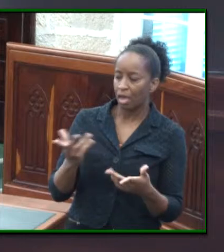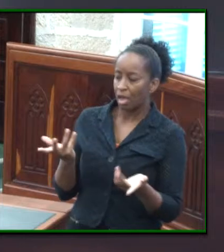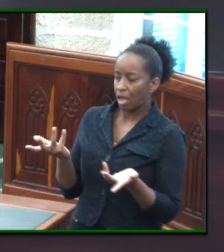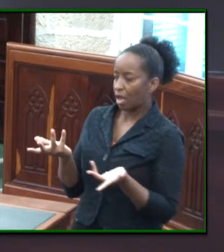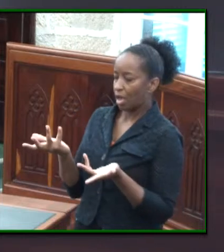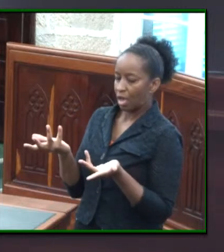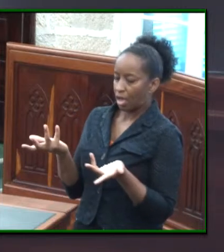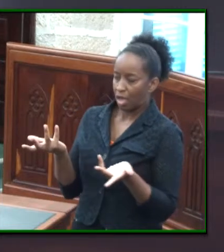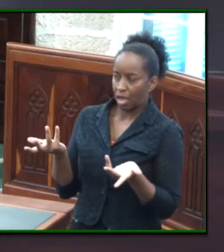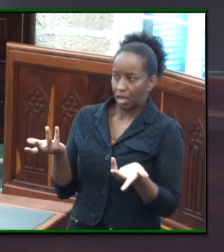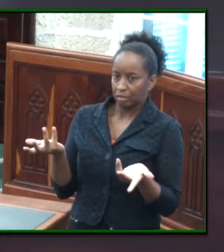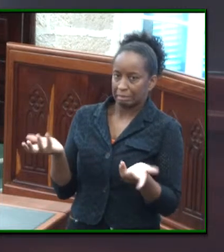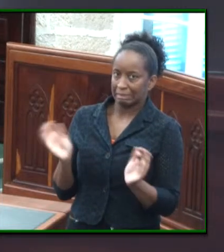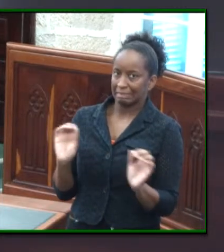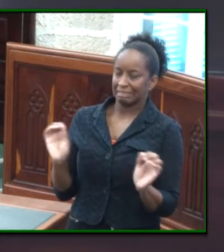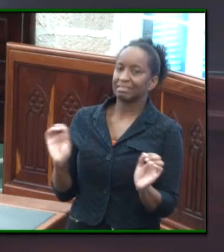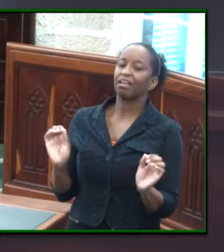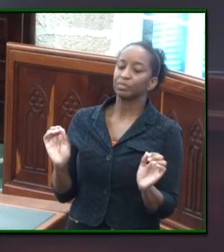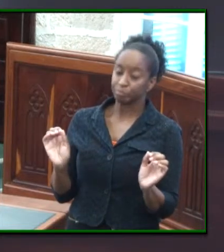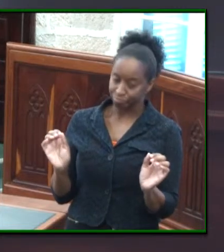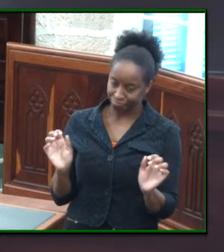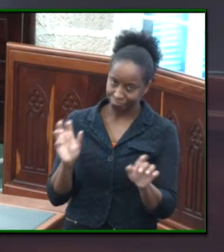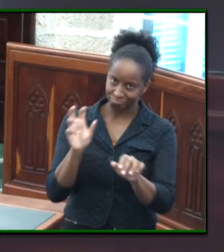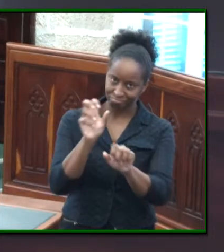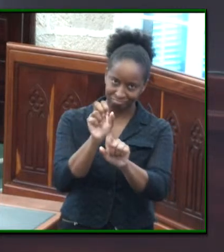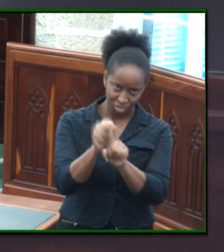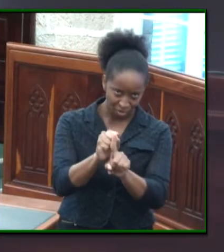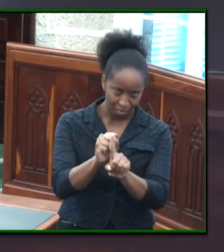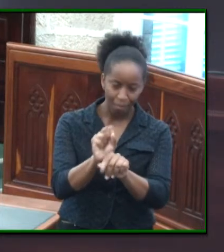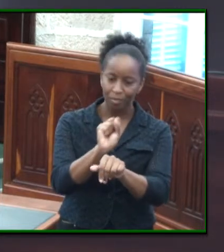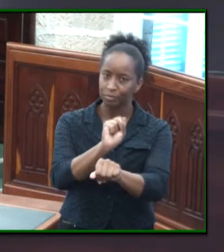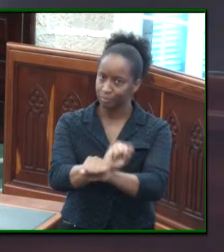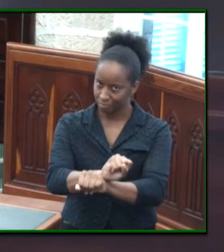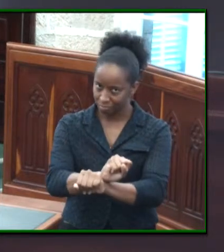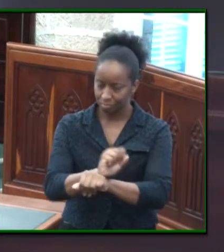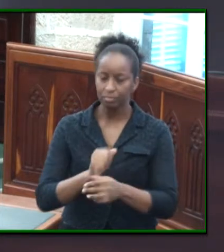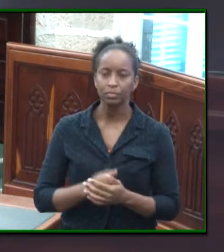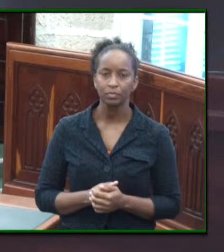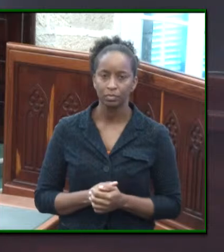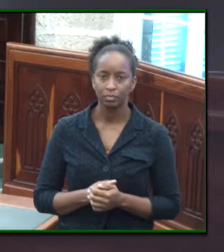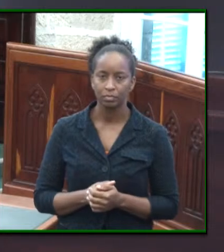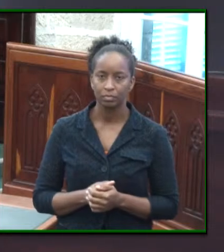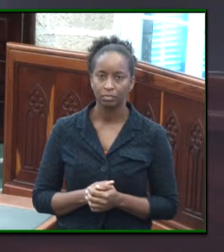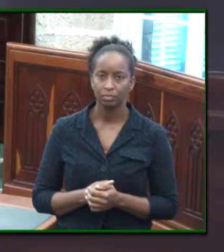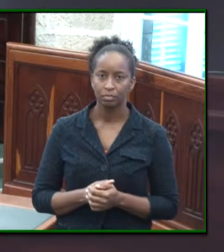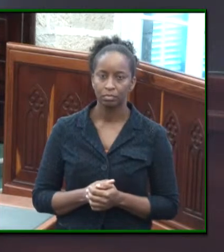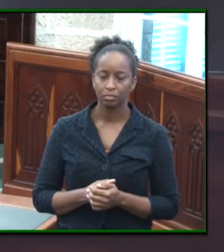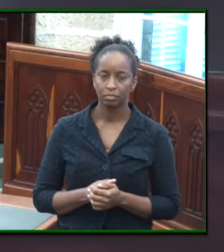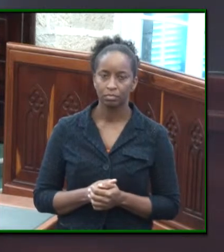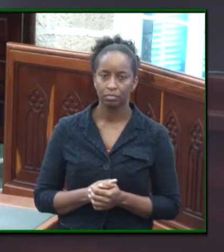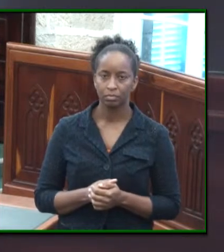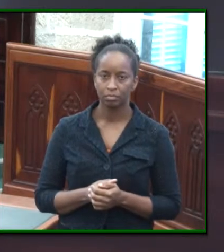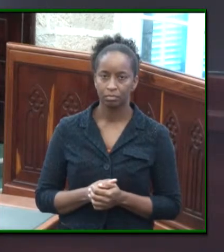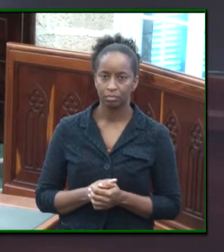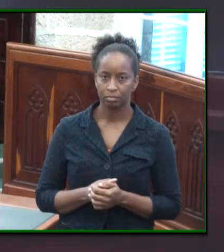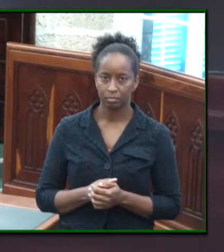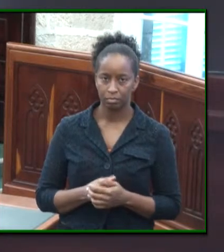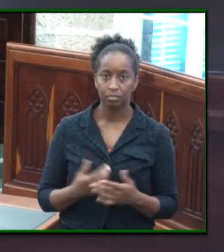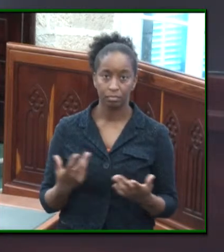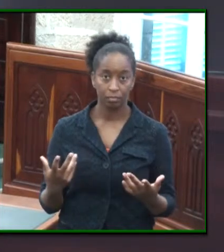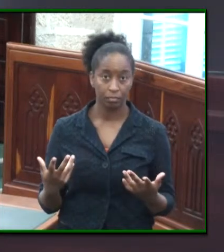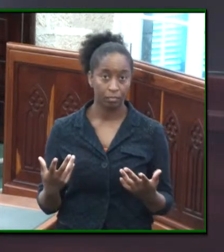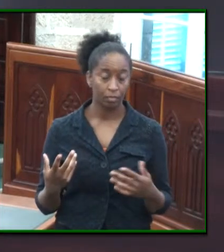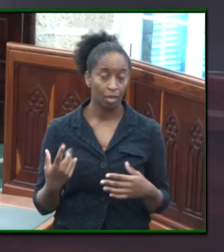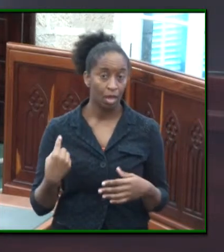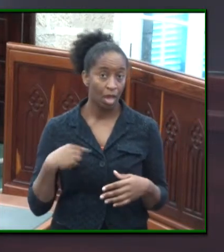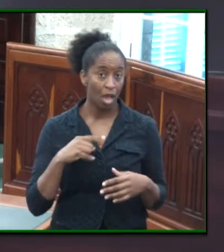and if enough information comes by, or come to us, whereby we can prefer a charge or charges against